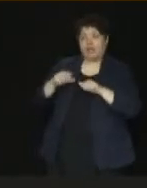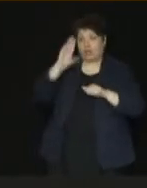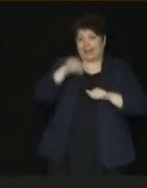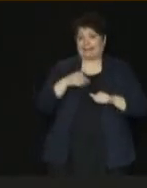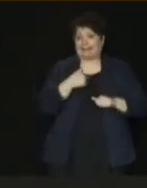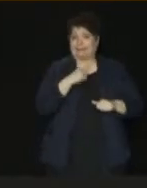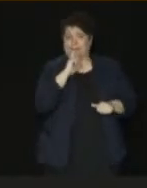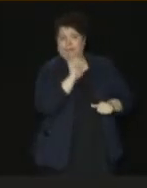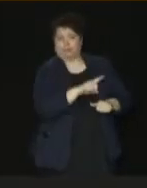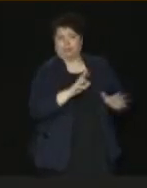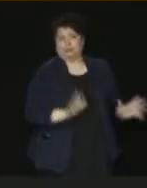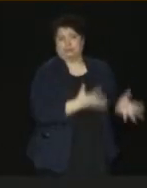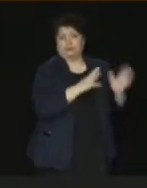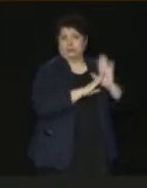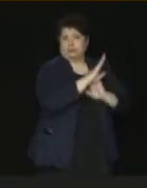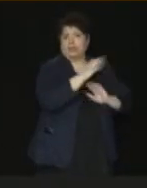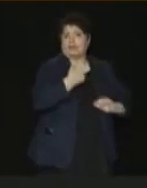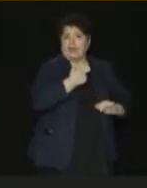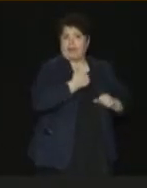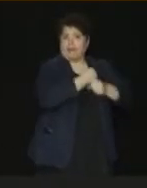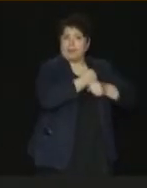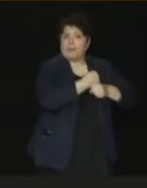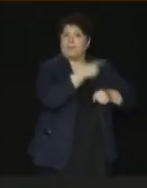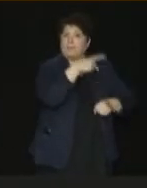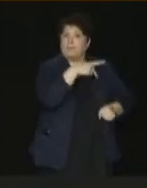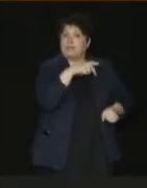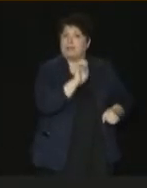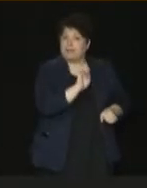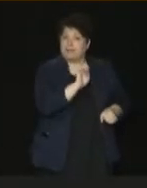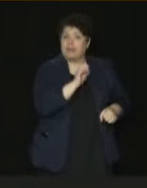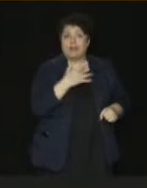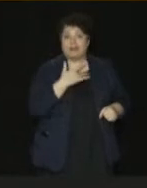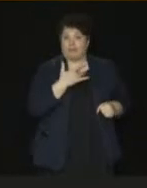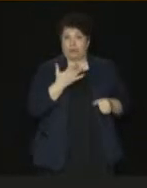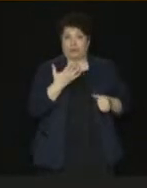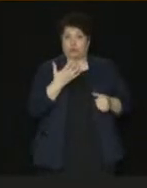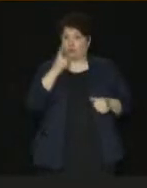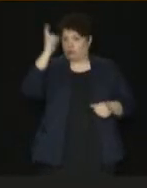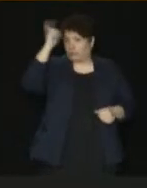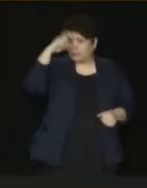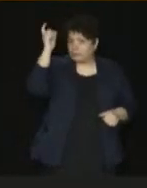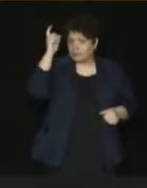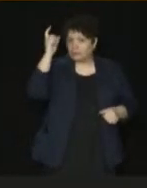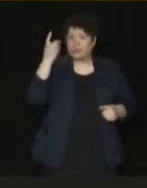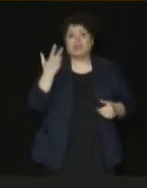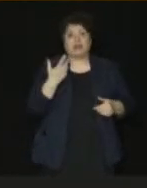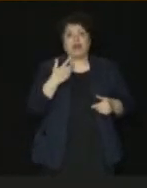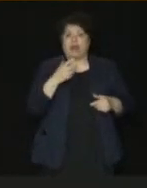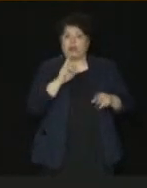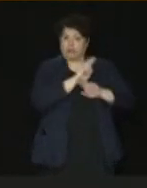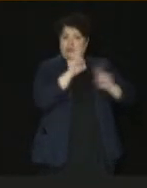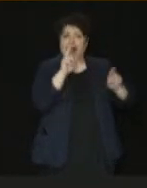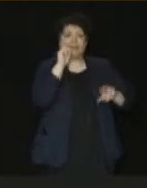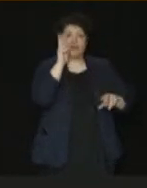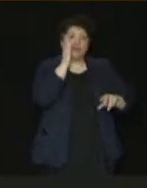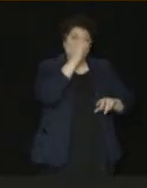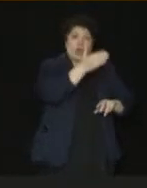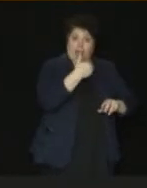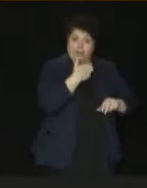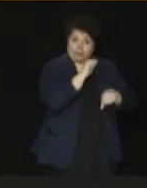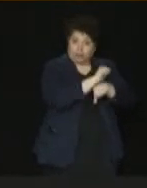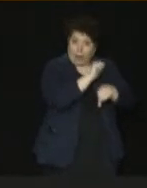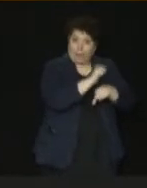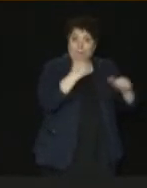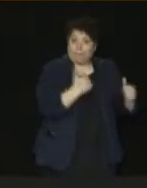domestic capacity was just the smart thing to do, not just for the short term, but to build the kind of resilience and jobs and